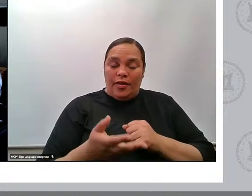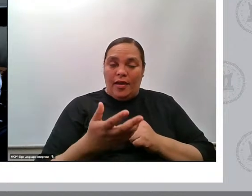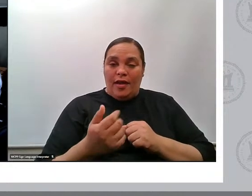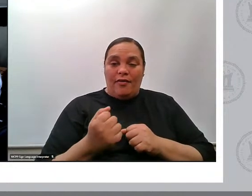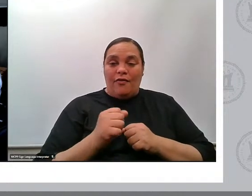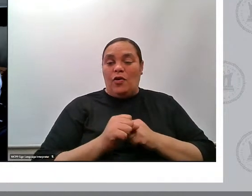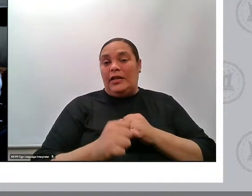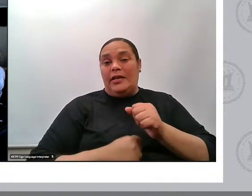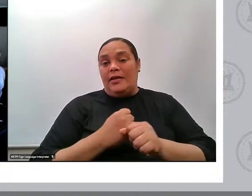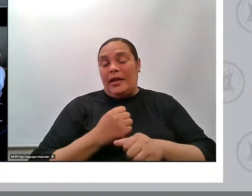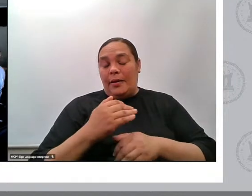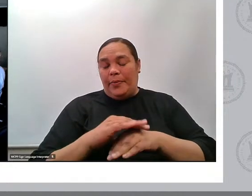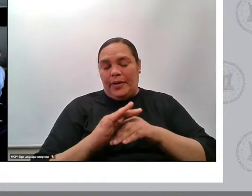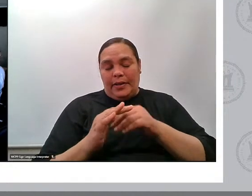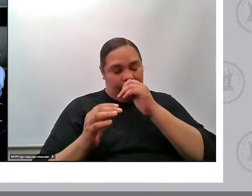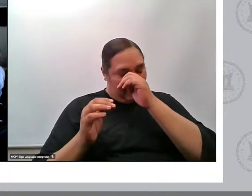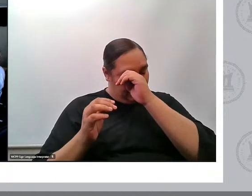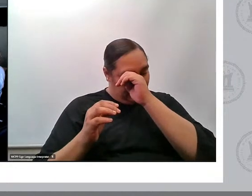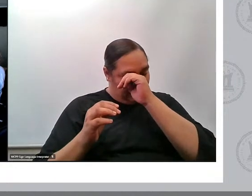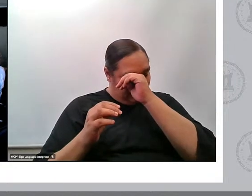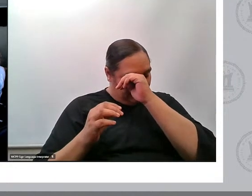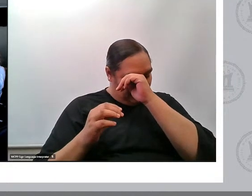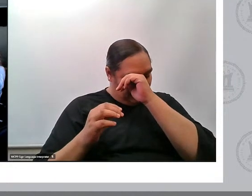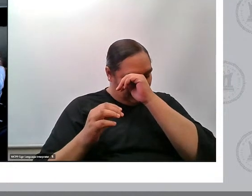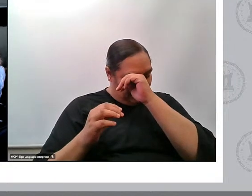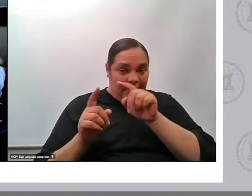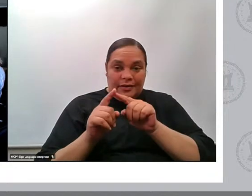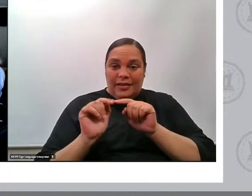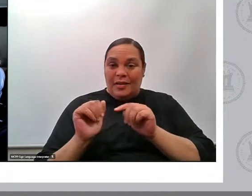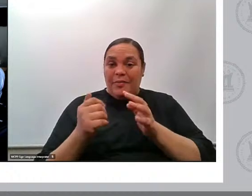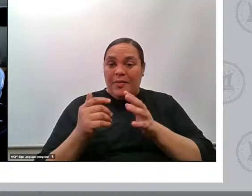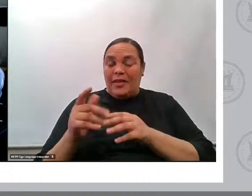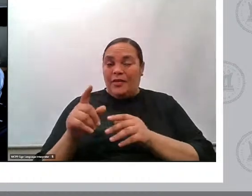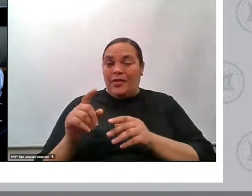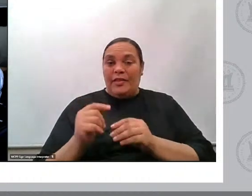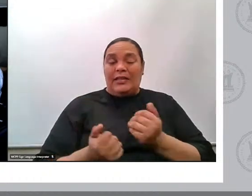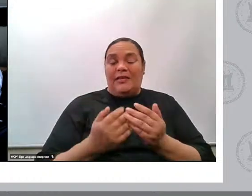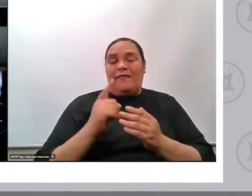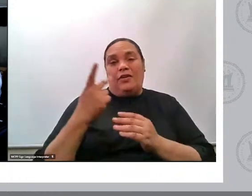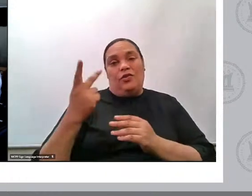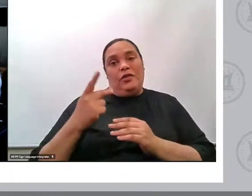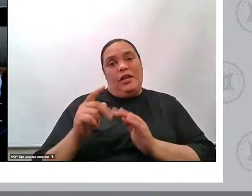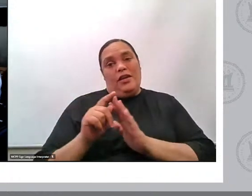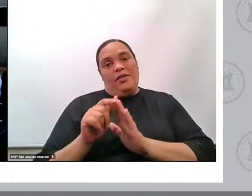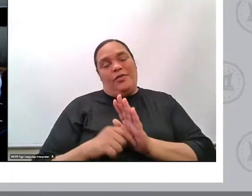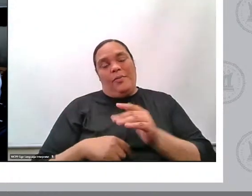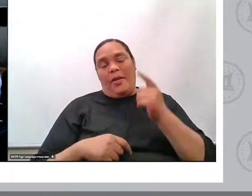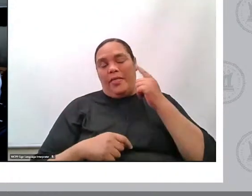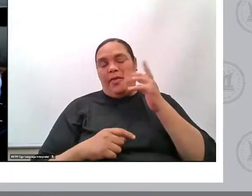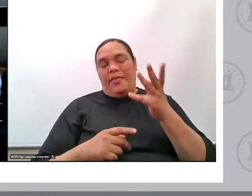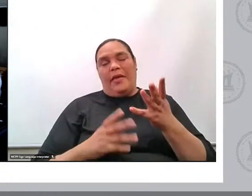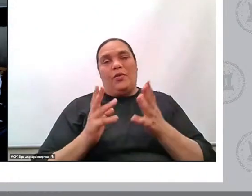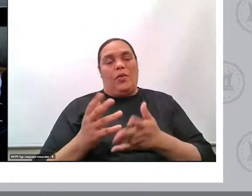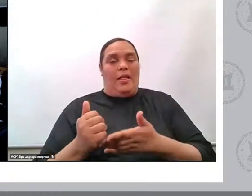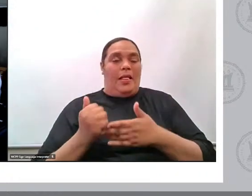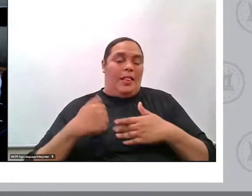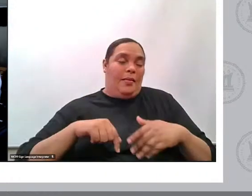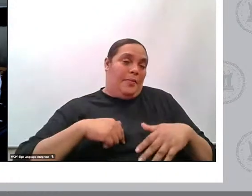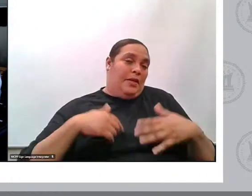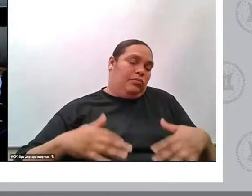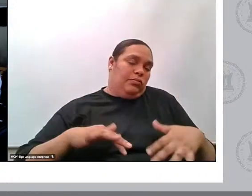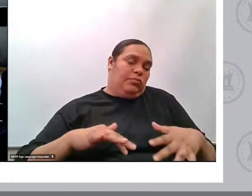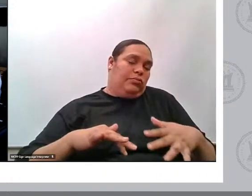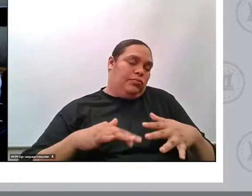period? And secondly, are any of them serving for a first or second term? I think that would also help us